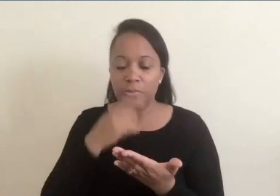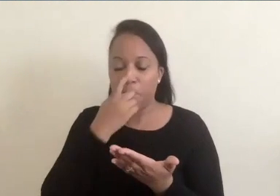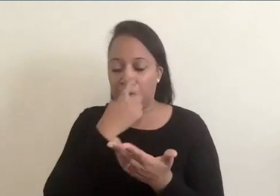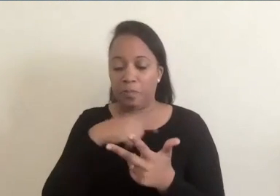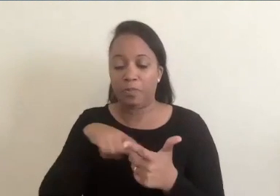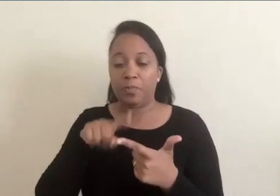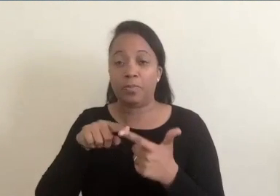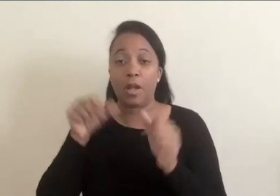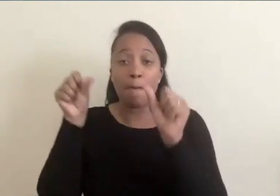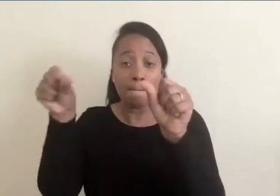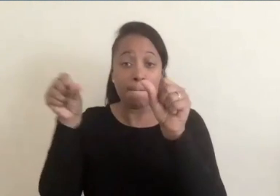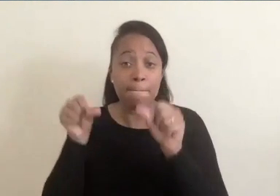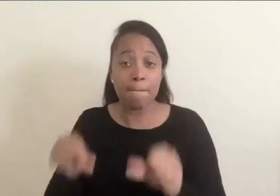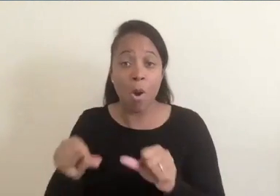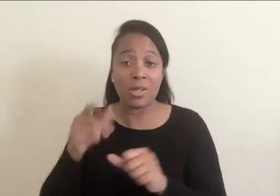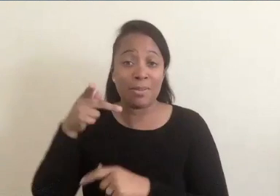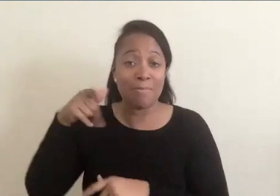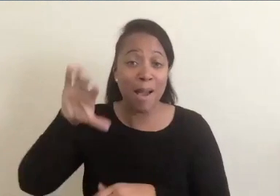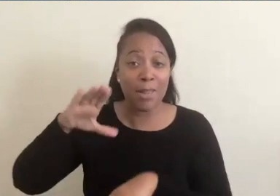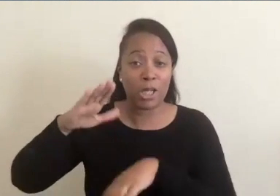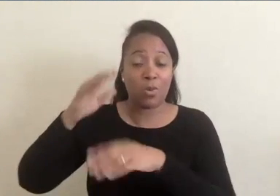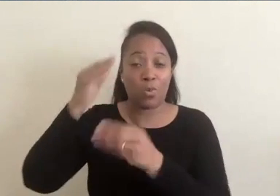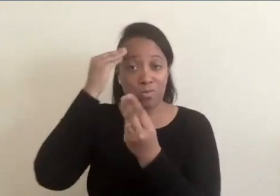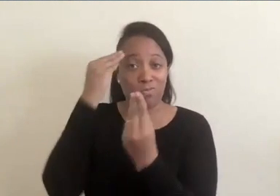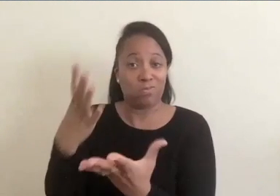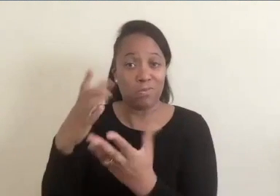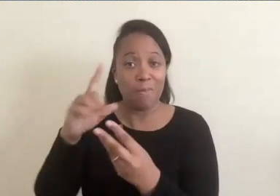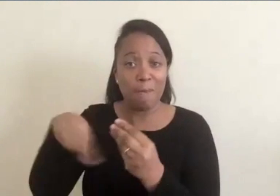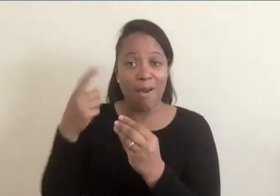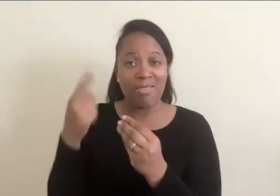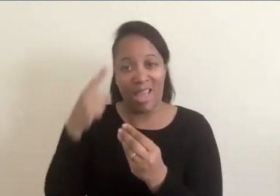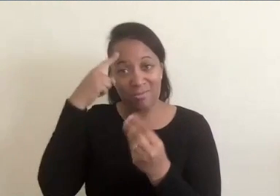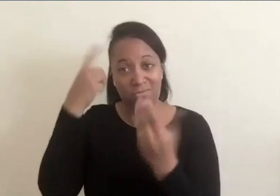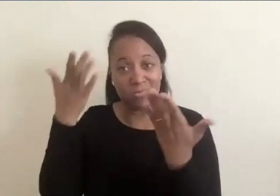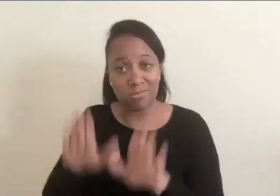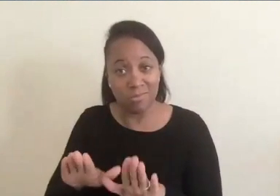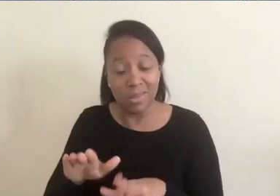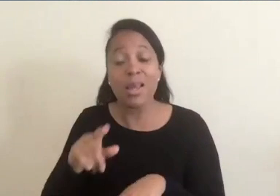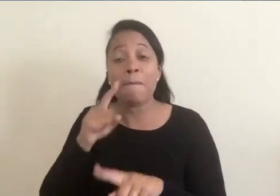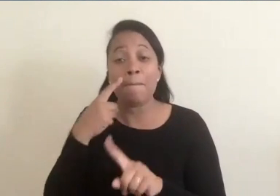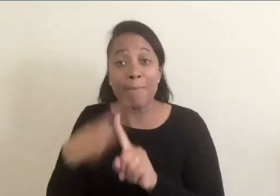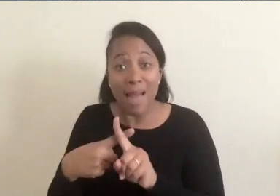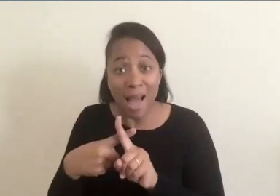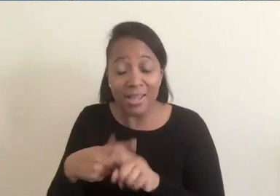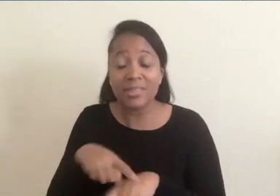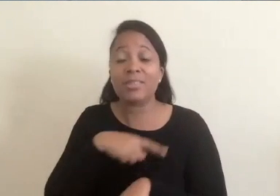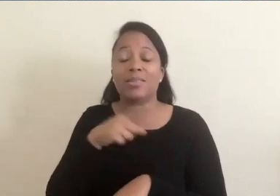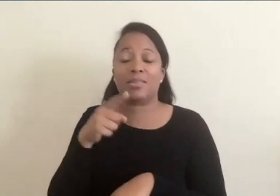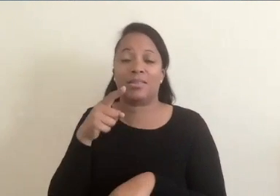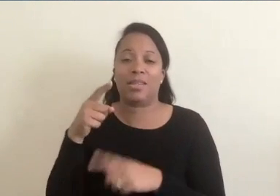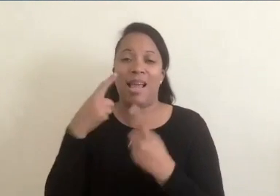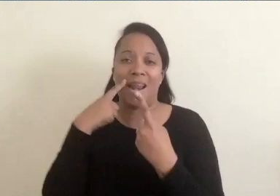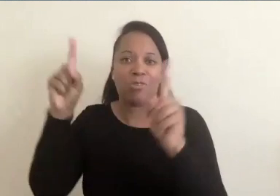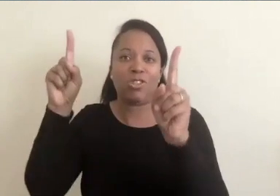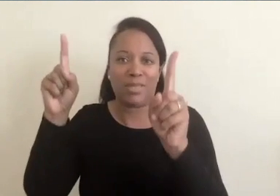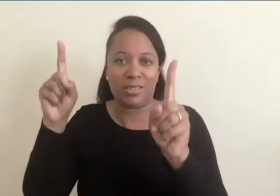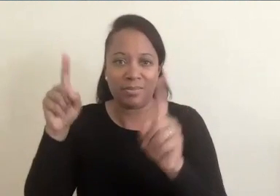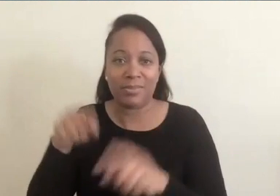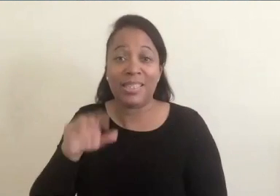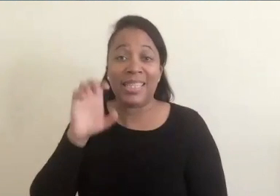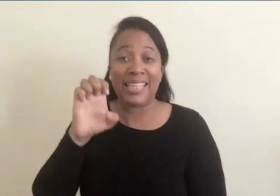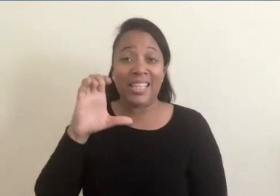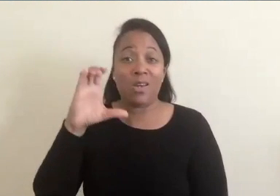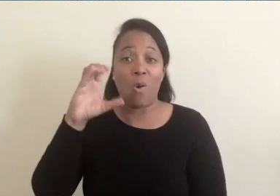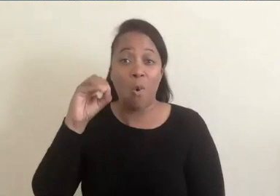The company agreed to post a public notice about the settlement in addition to a public announcement by the EEOC. So in other